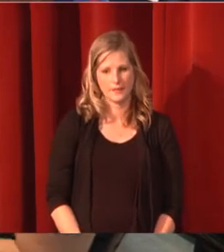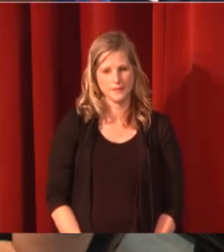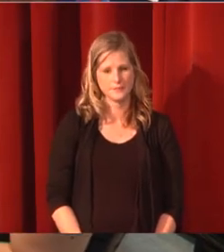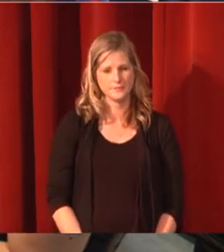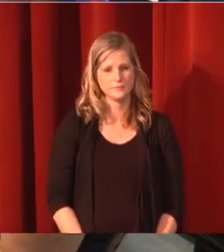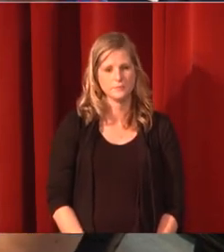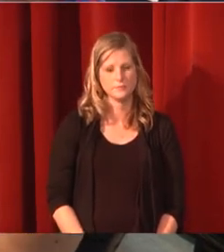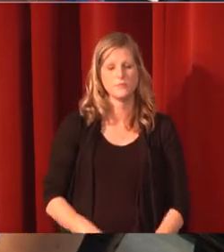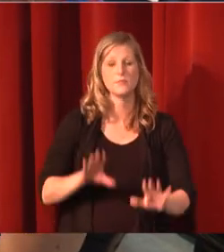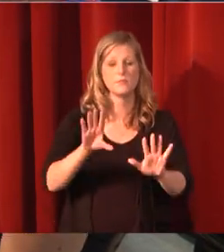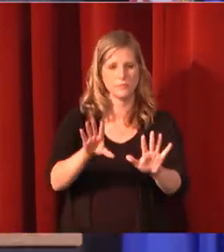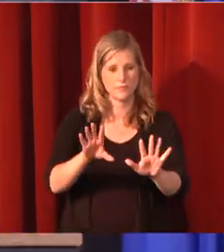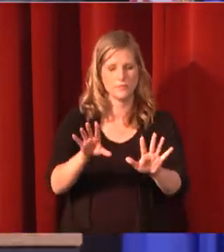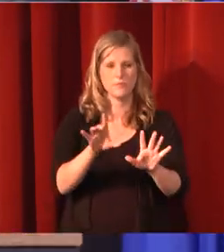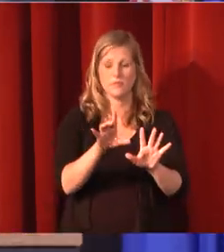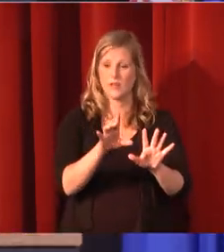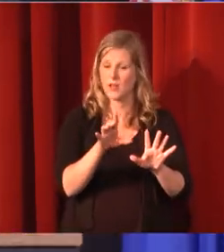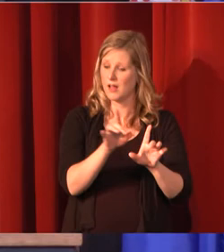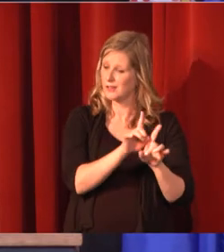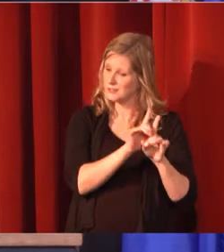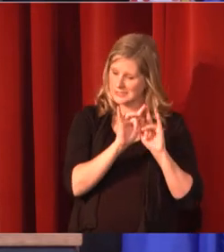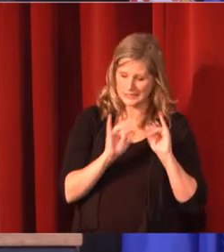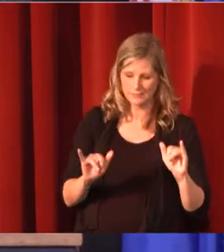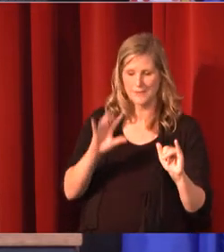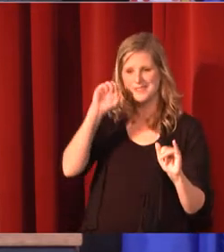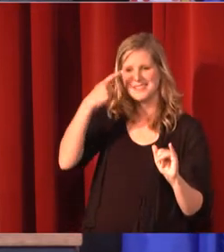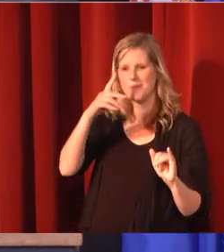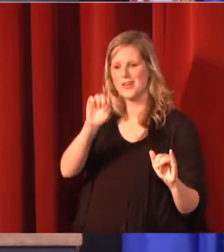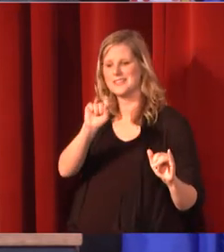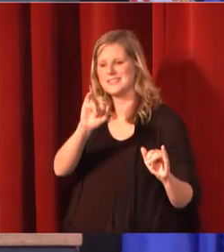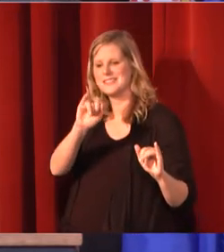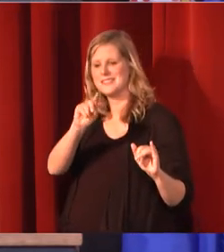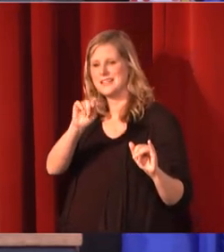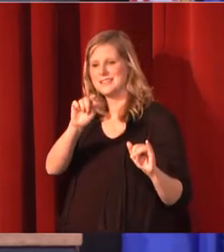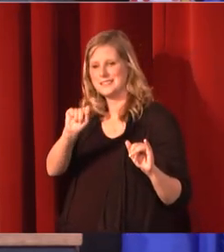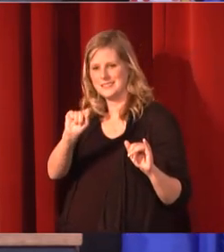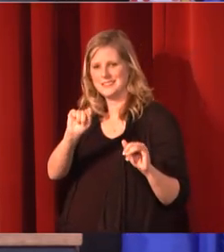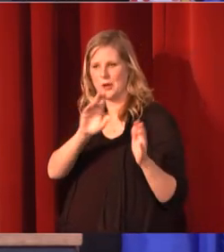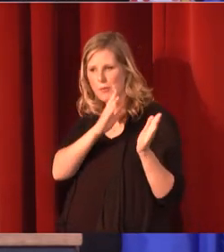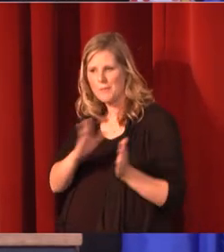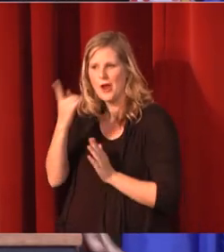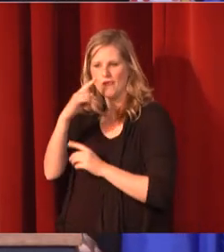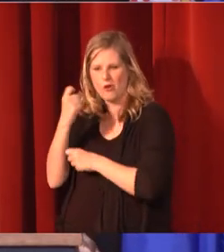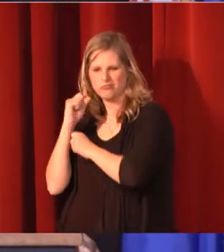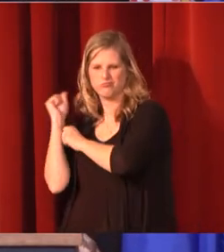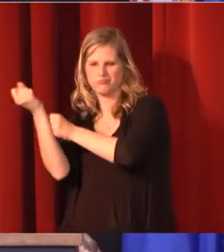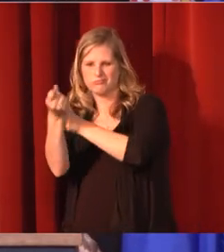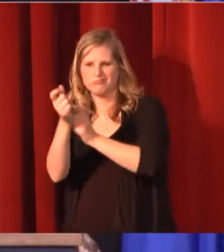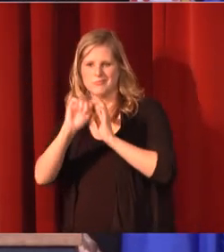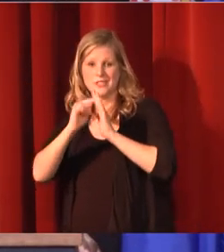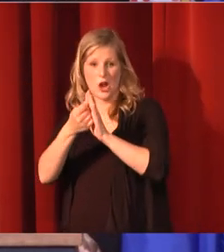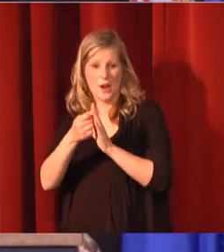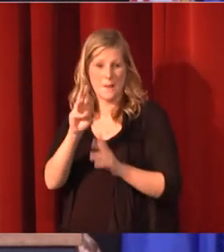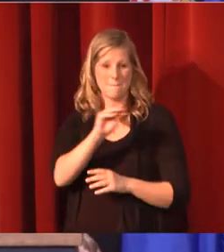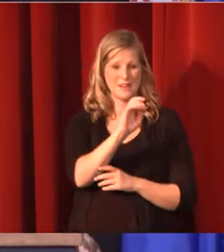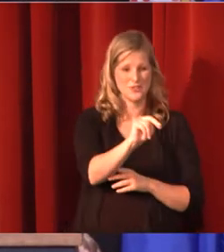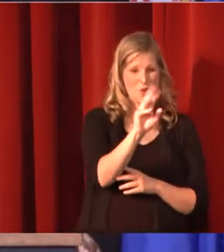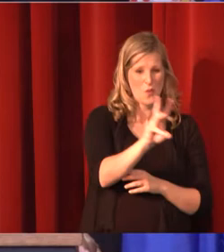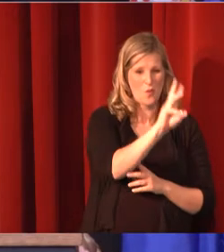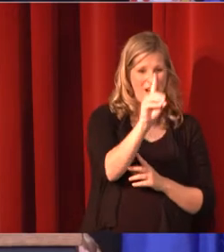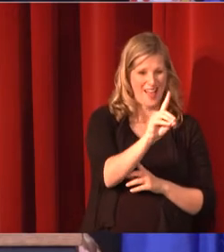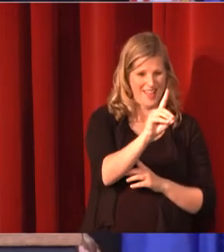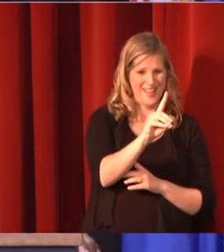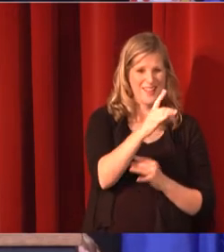meanwhile the st. Paul Saints are preparing for their home opener our Minnesota Wild made the playoffs for their sixth